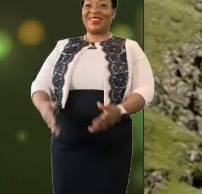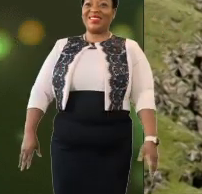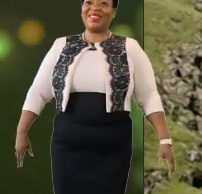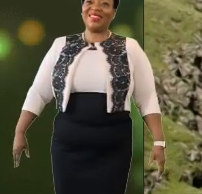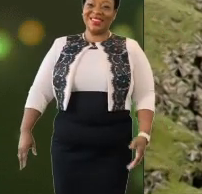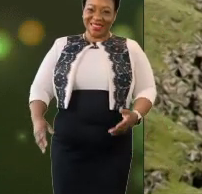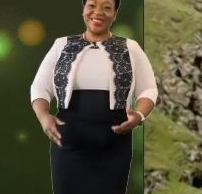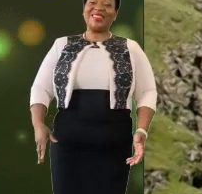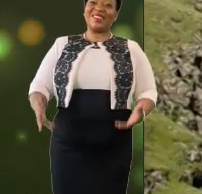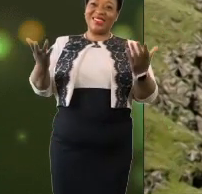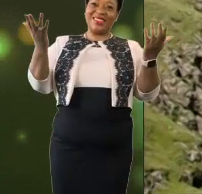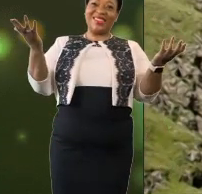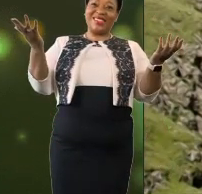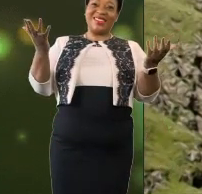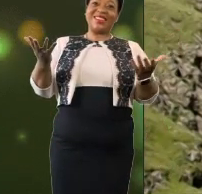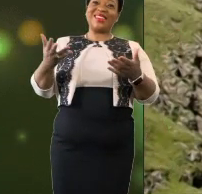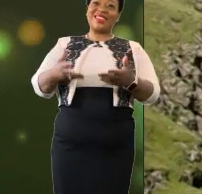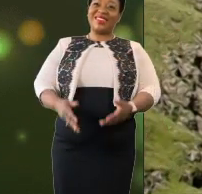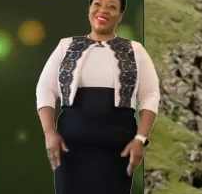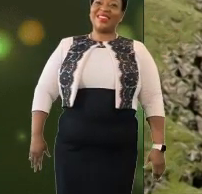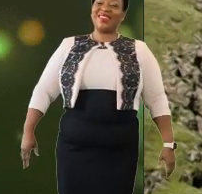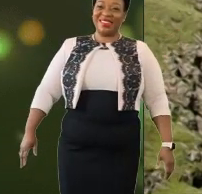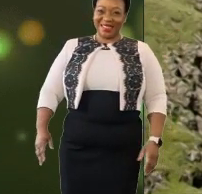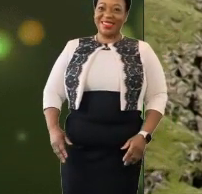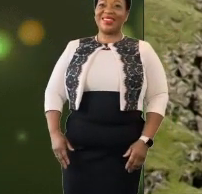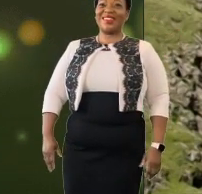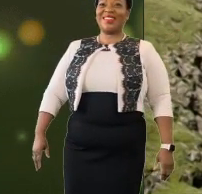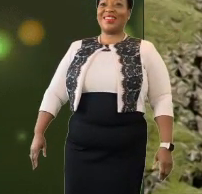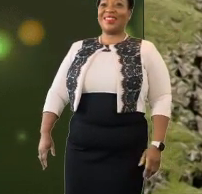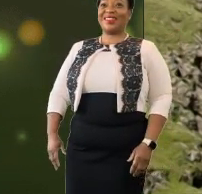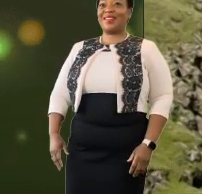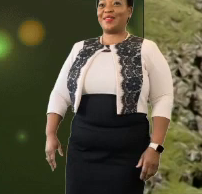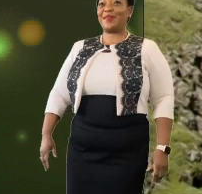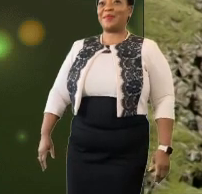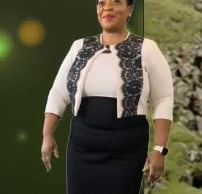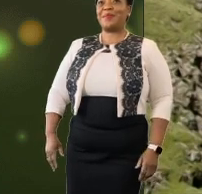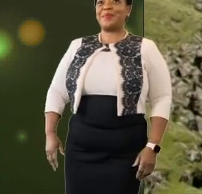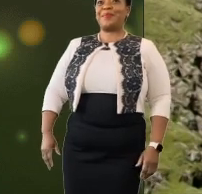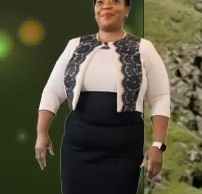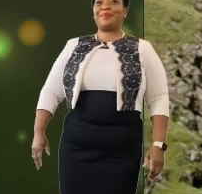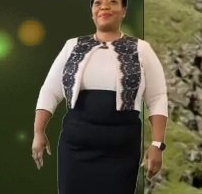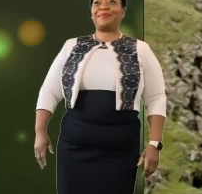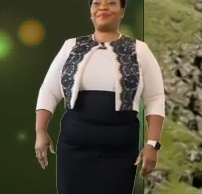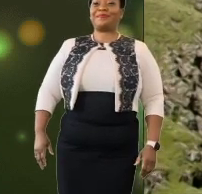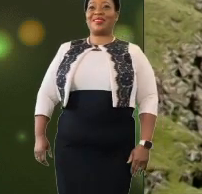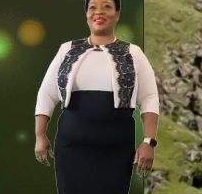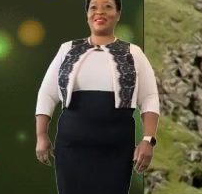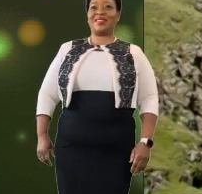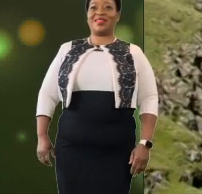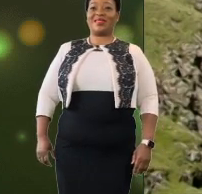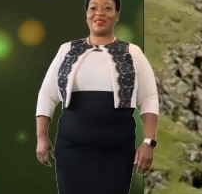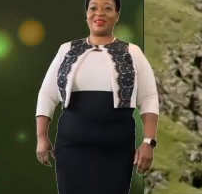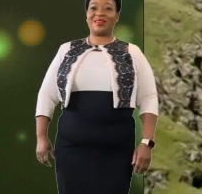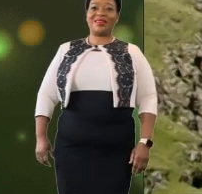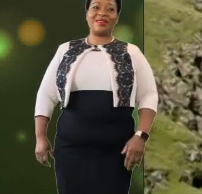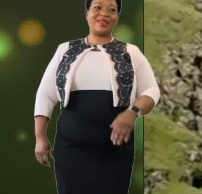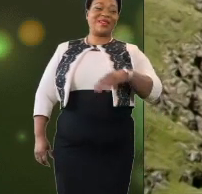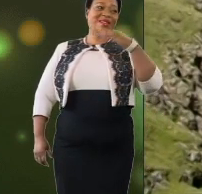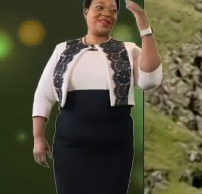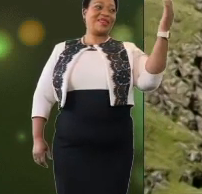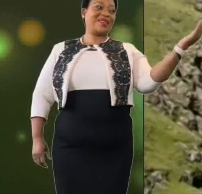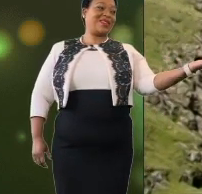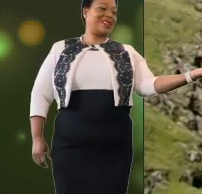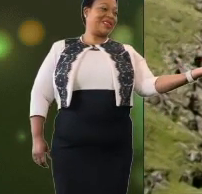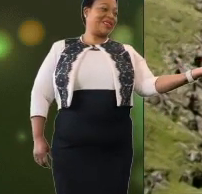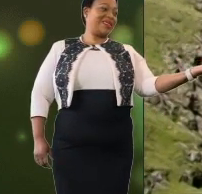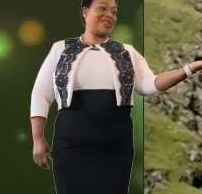rate with employment and real meaningful Black economic empowerment meeting the targets that we've set in our provincial